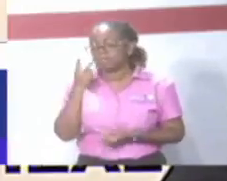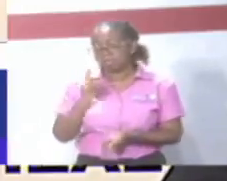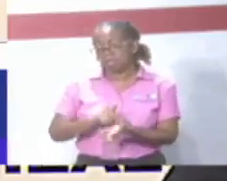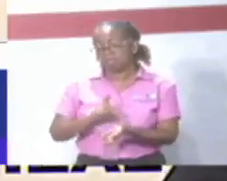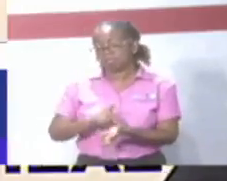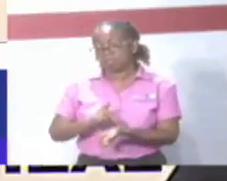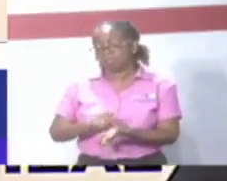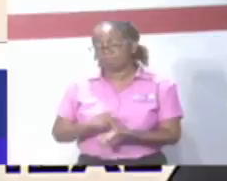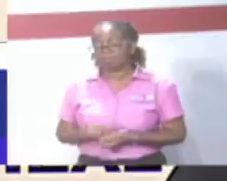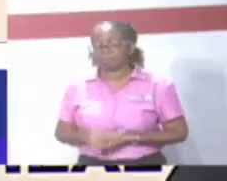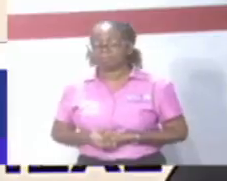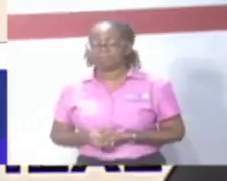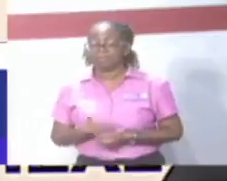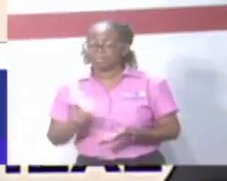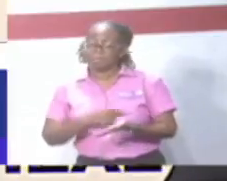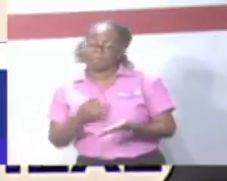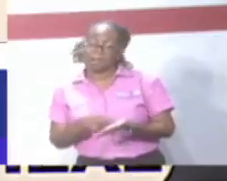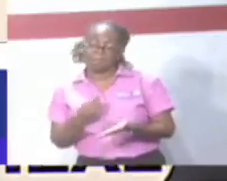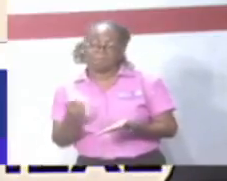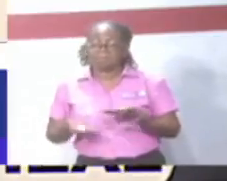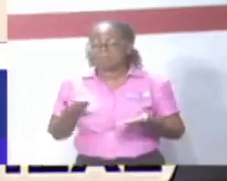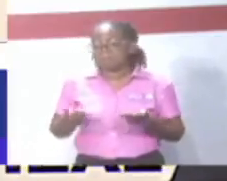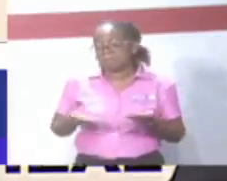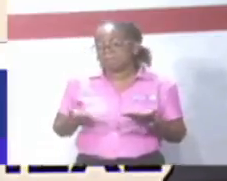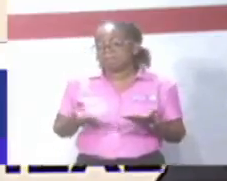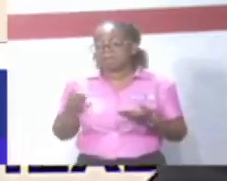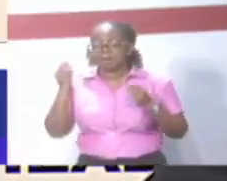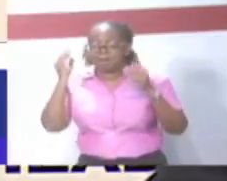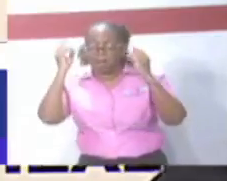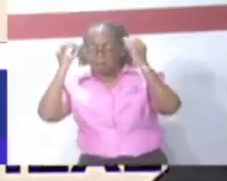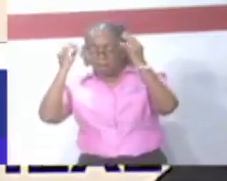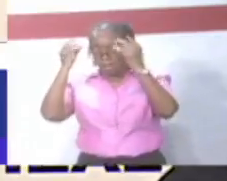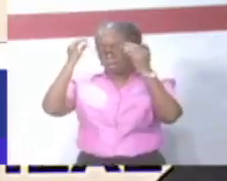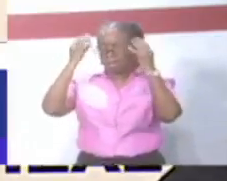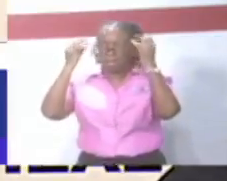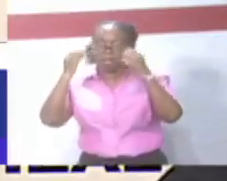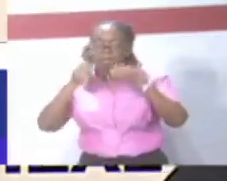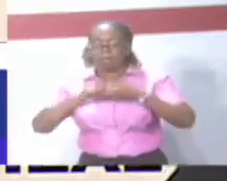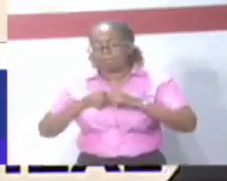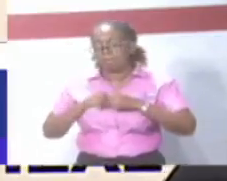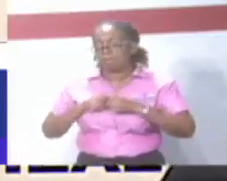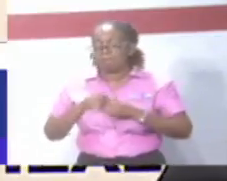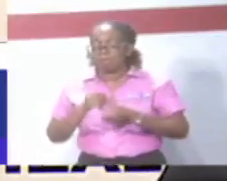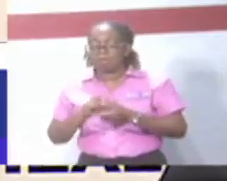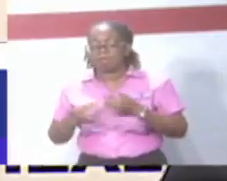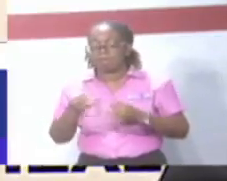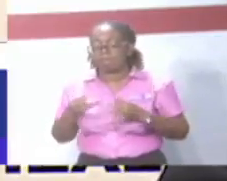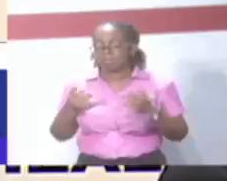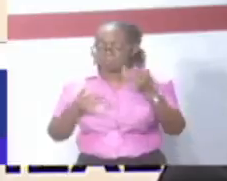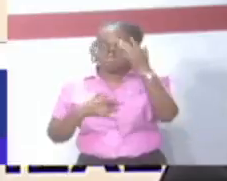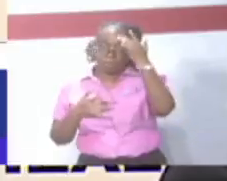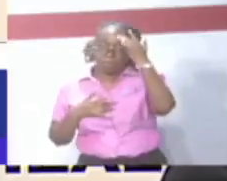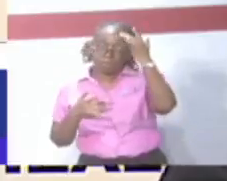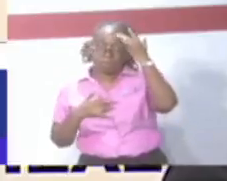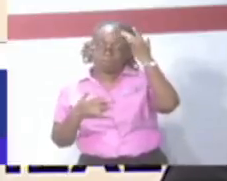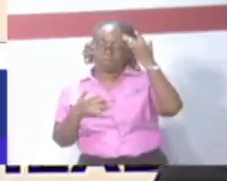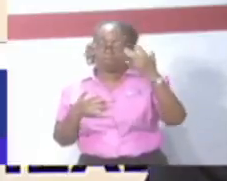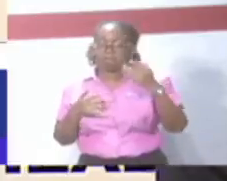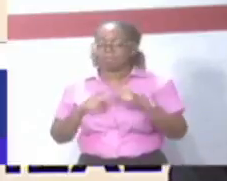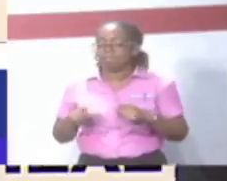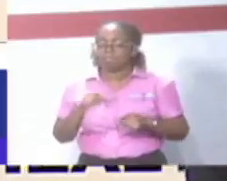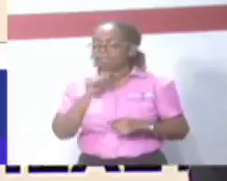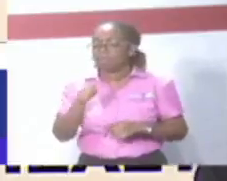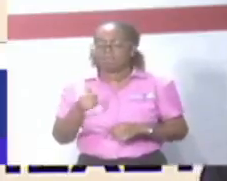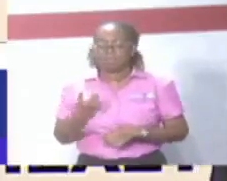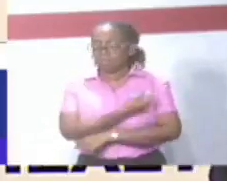Psychological problems could cause it to have problems with it, and also just being unwell. But the vaccine, no, the vaccine doesn't cause it. So